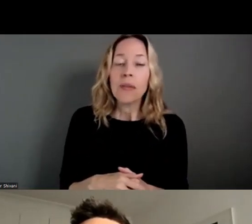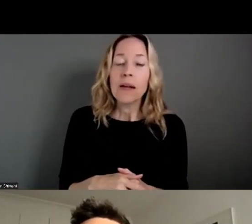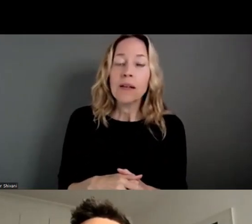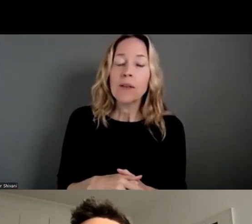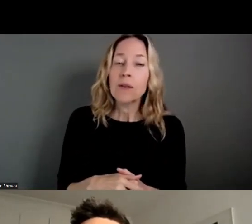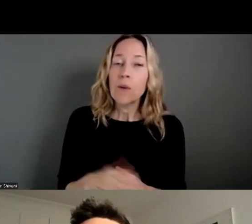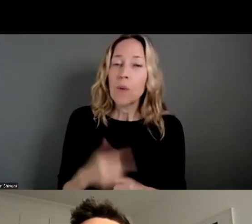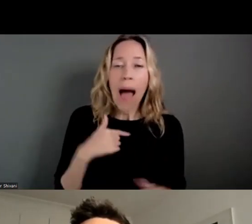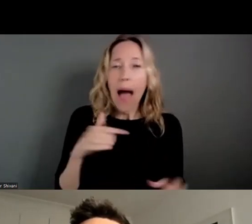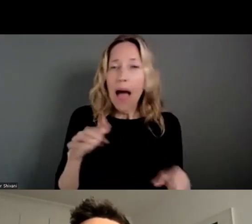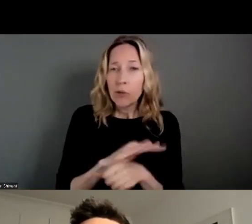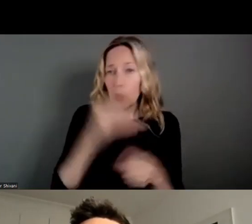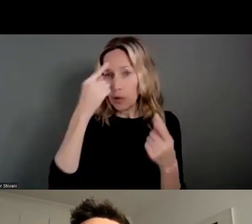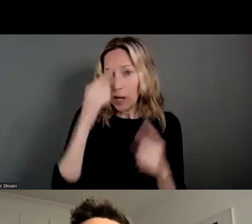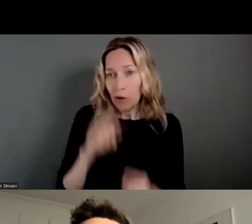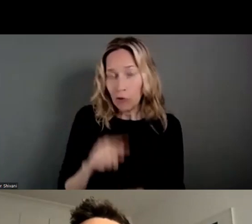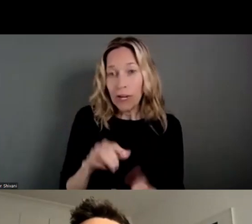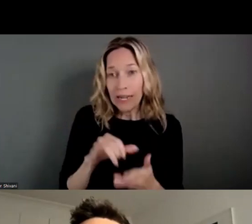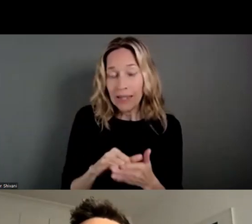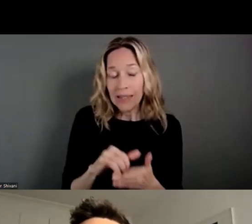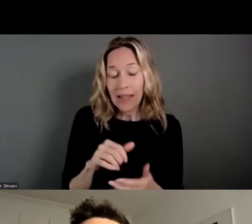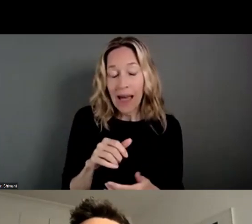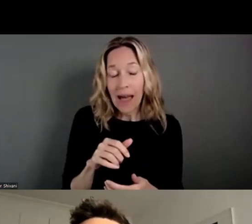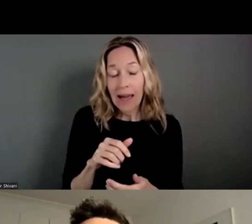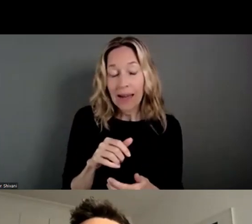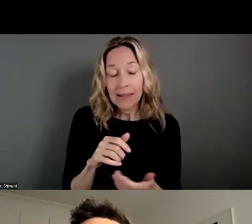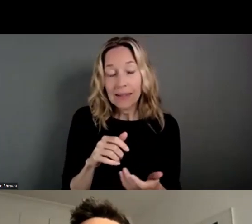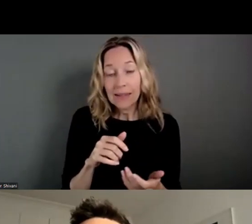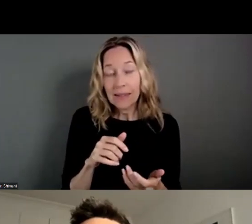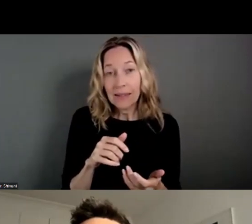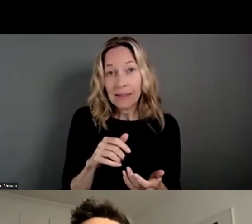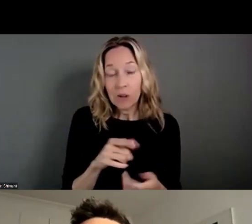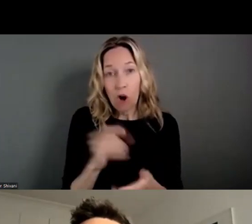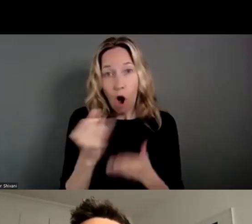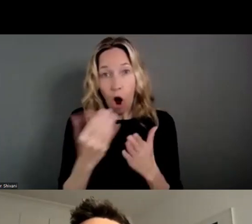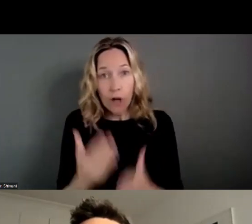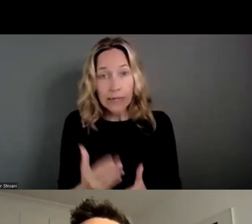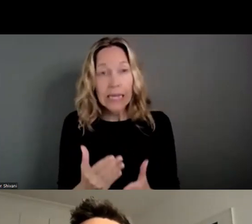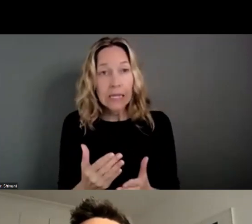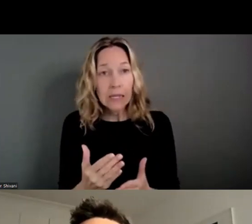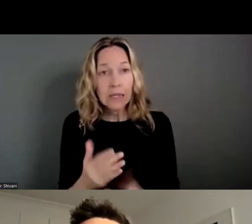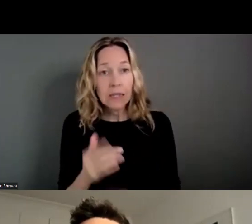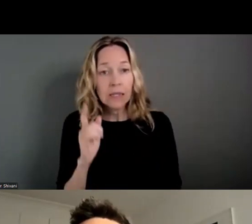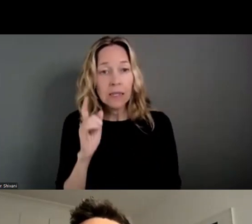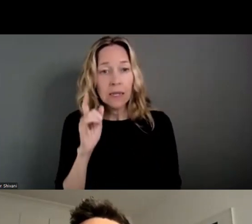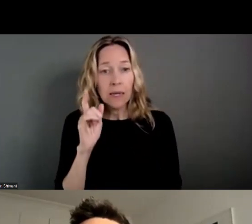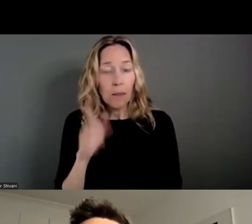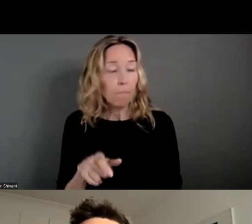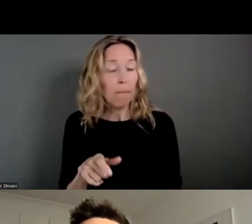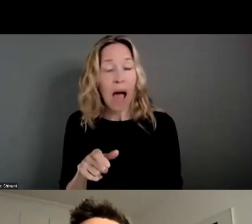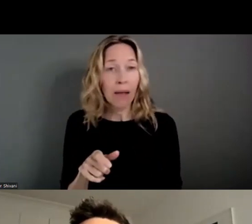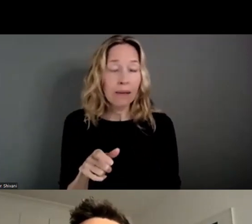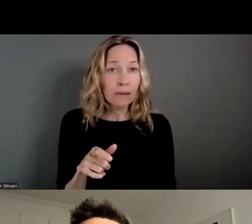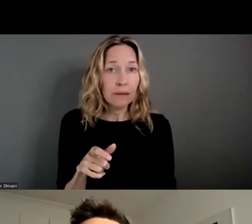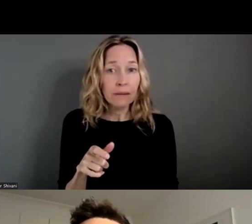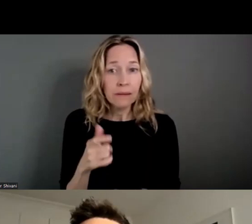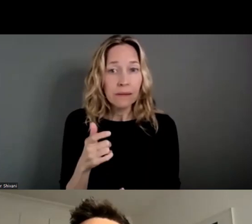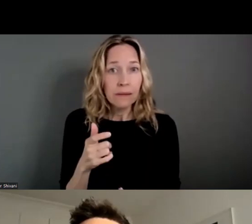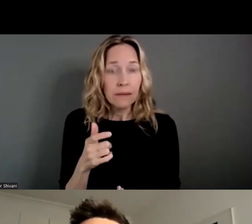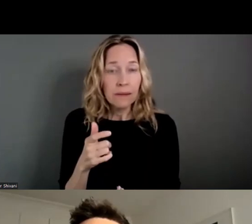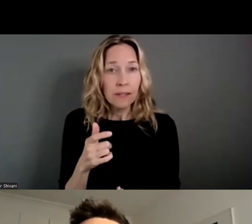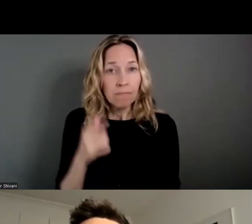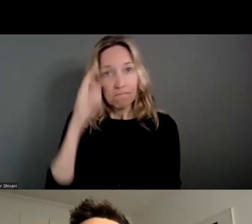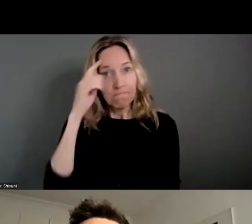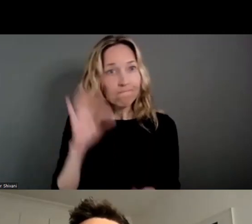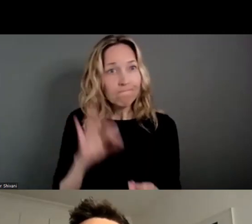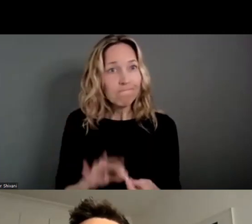that, you have to have it together, just to put it in a nutshell, so